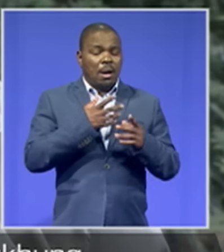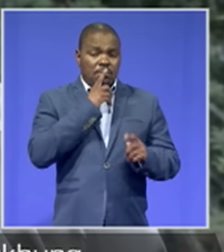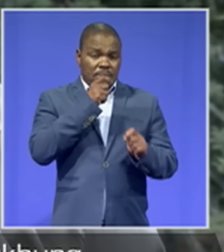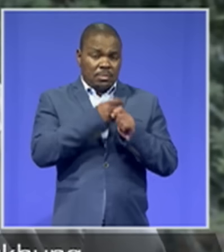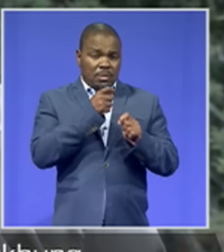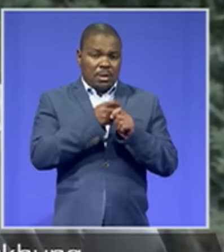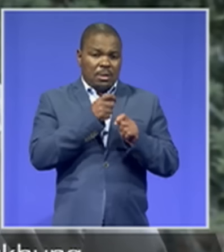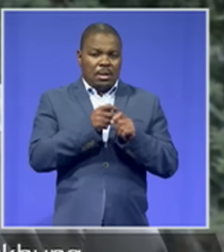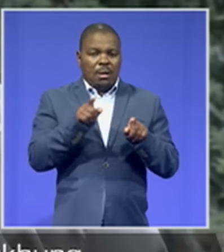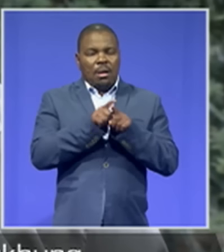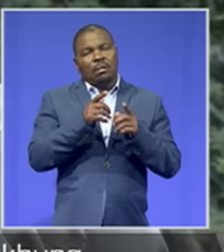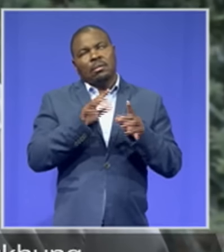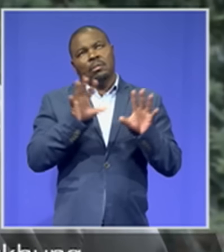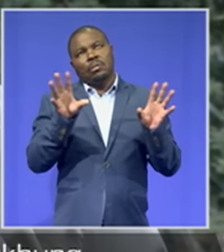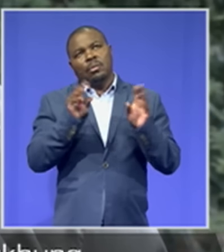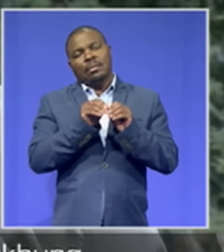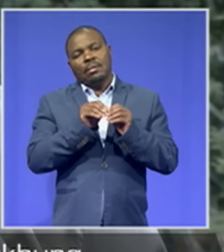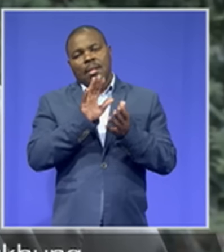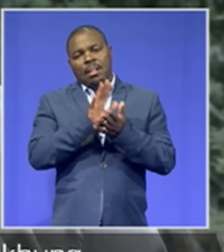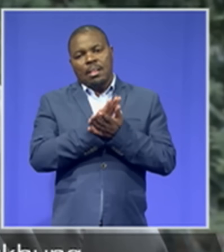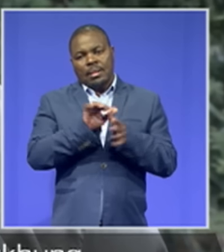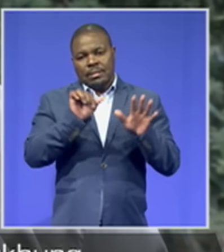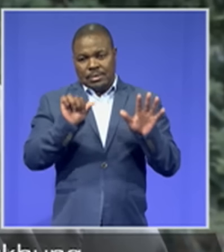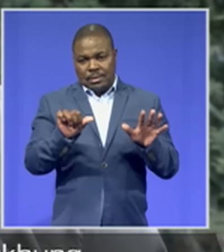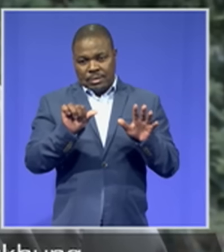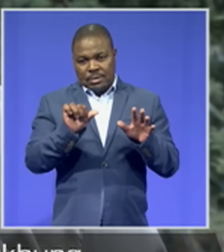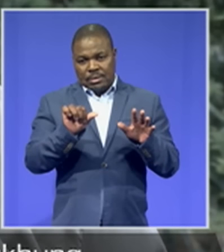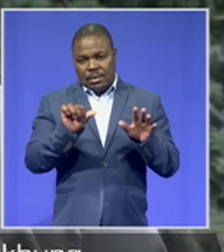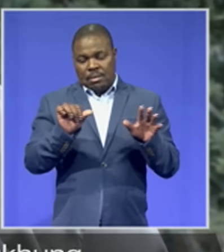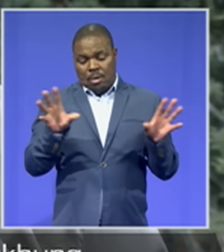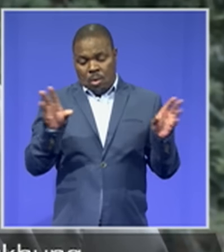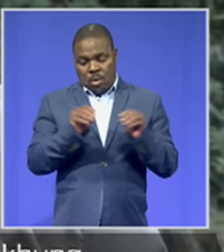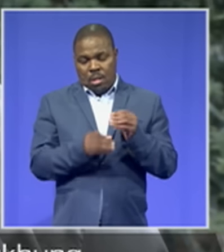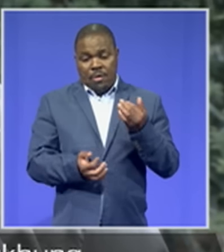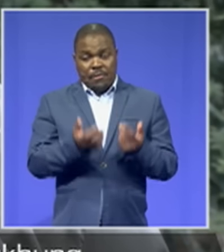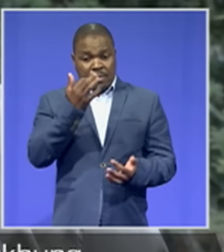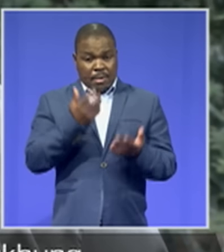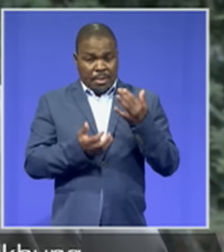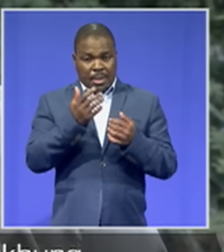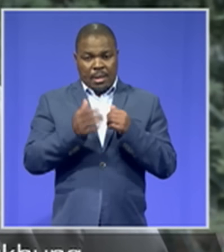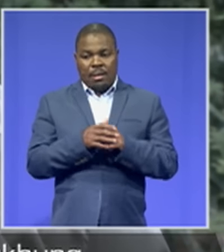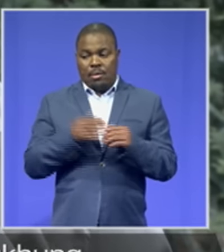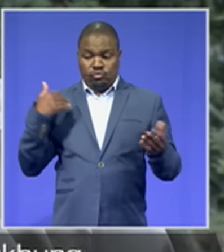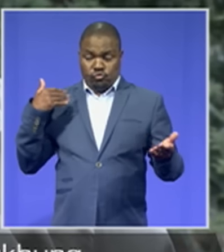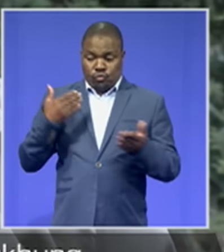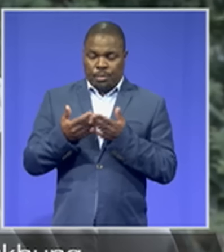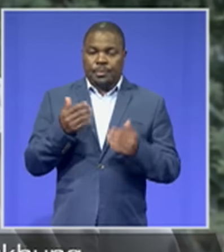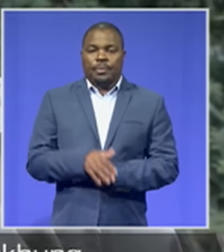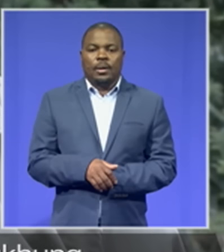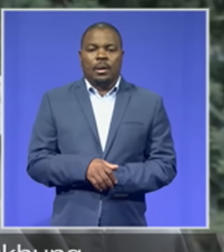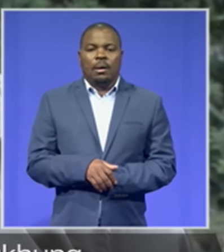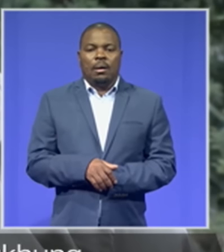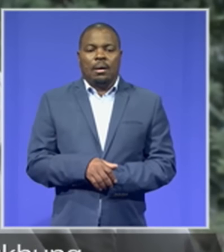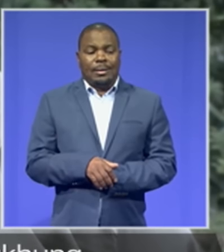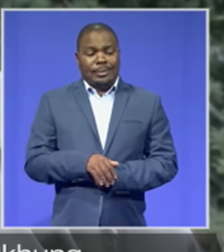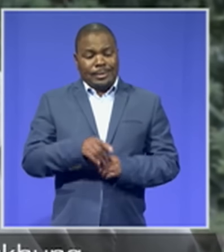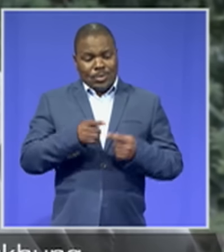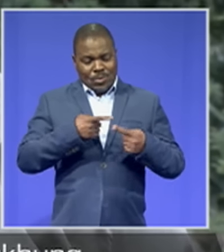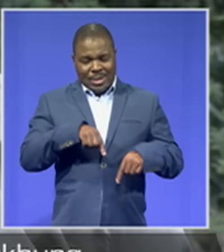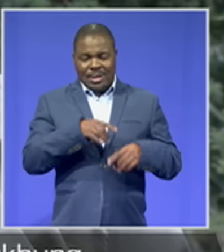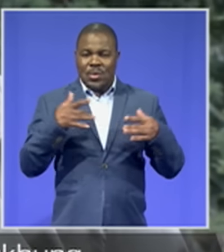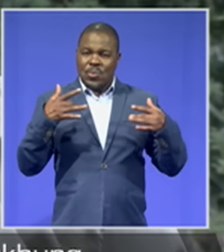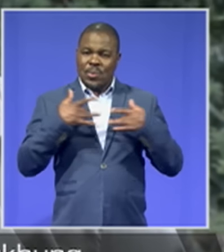kampo dishenti tse ka nnang 16 go tswa mo tshimologong ya ngwaga go fitlhelela gona ga jaana mme sewa sa